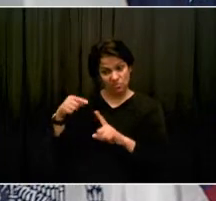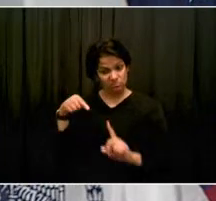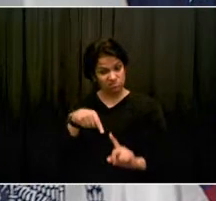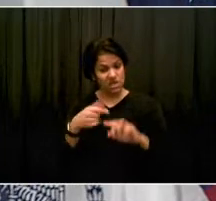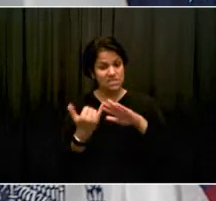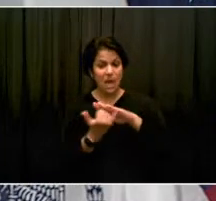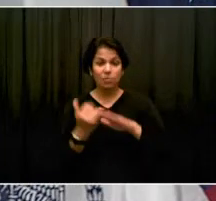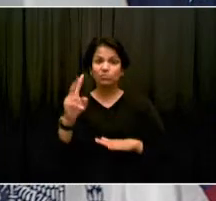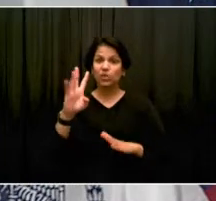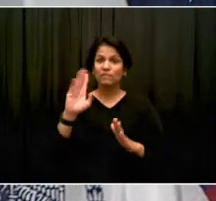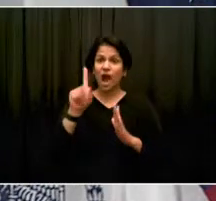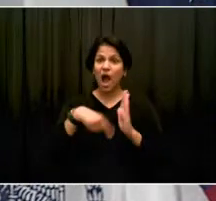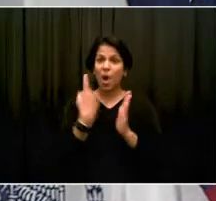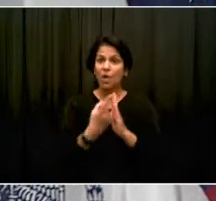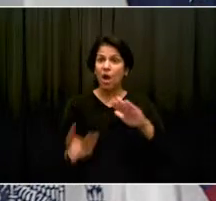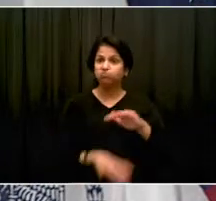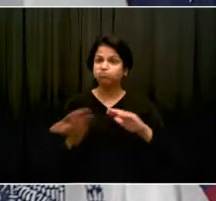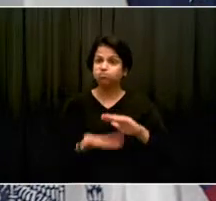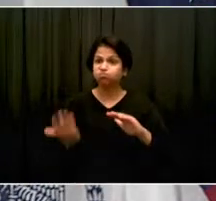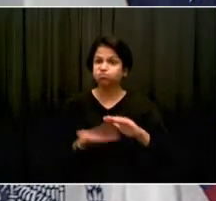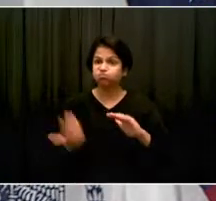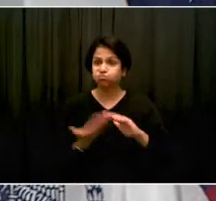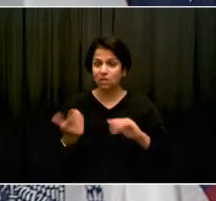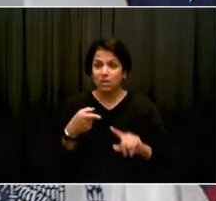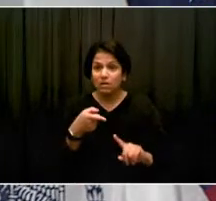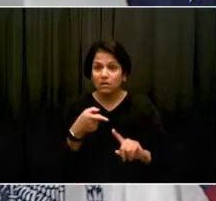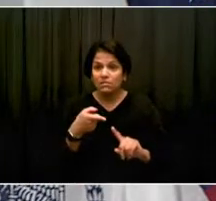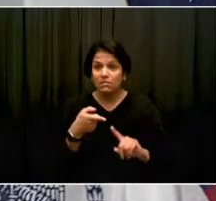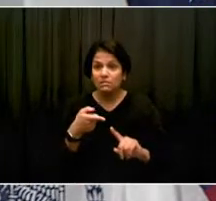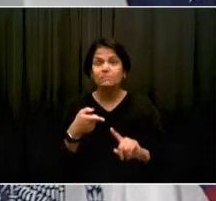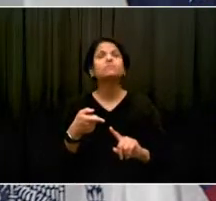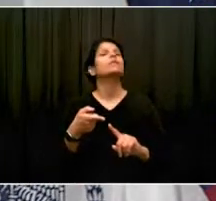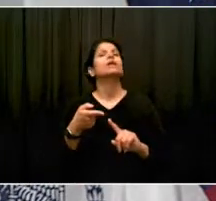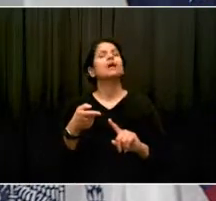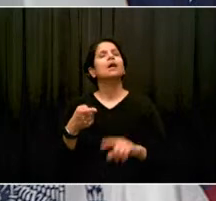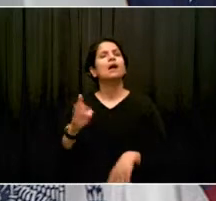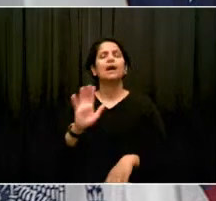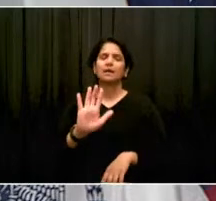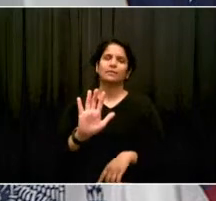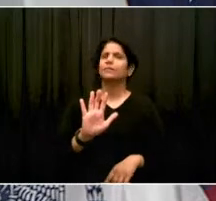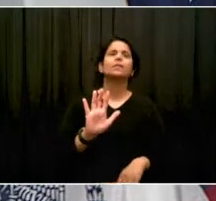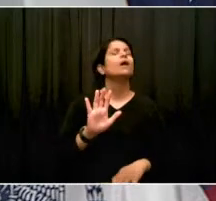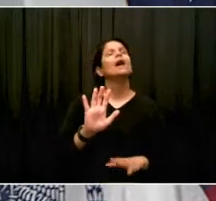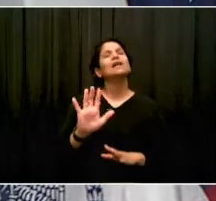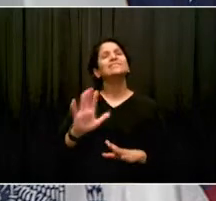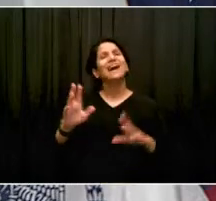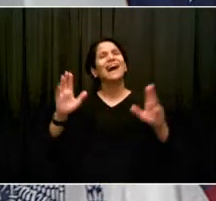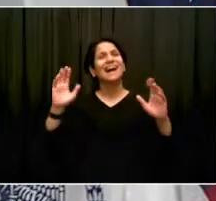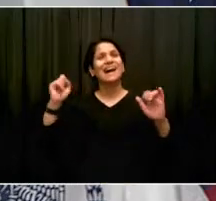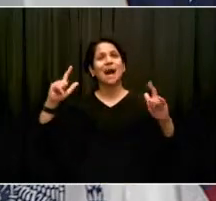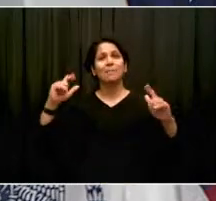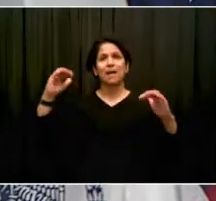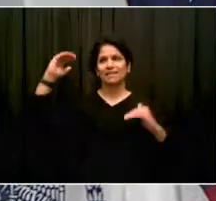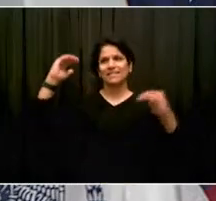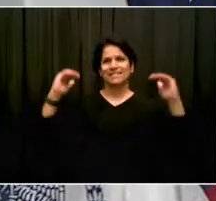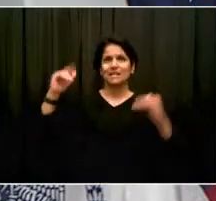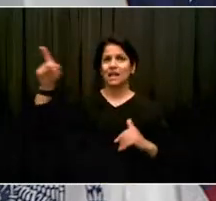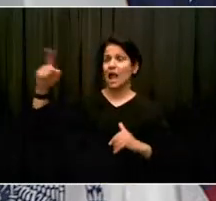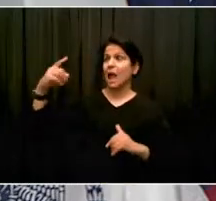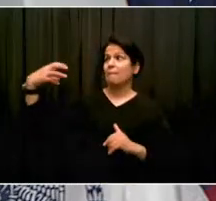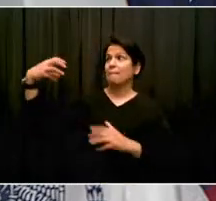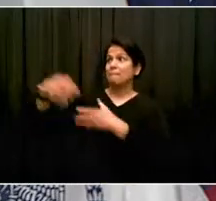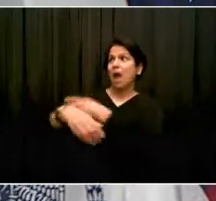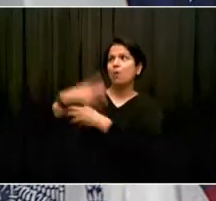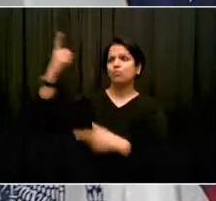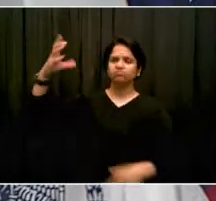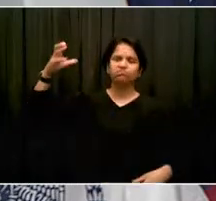greatest understatements I've heard all year. The quote unquote, the balance of power has shifted a little in Albany. I think the balance of power has shifted a lot in Albany.